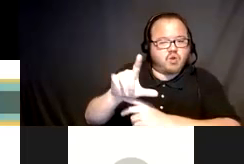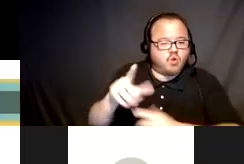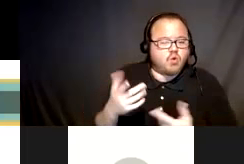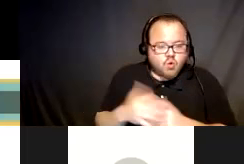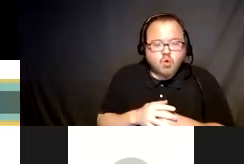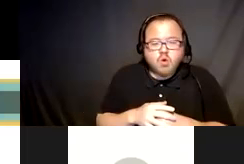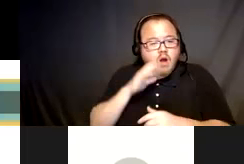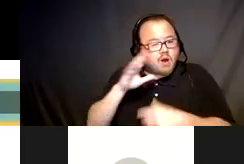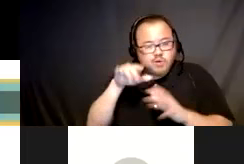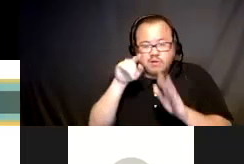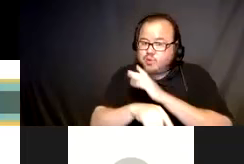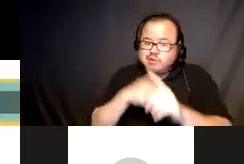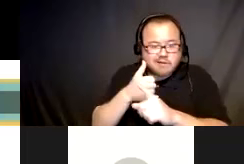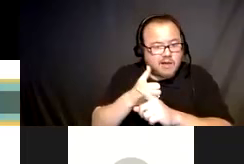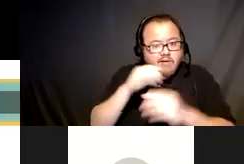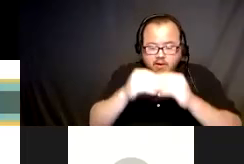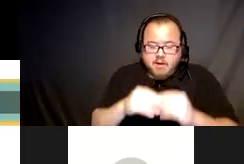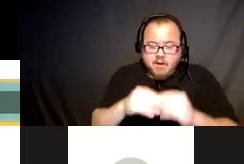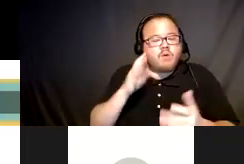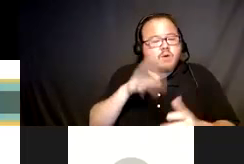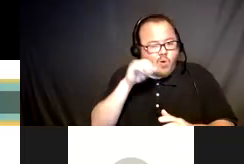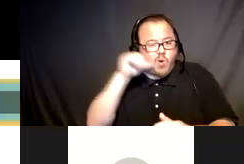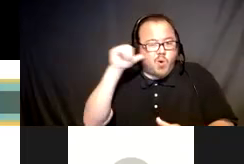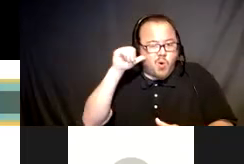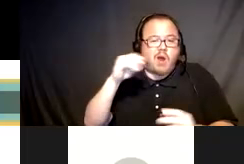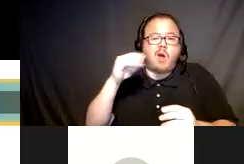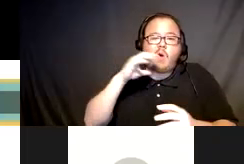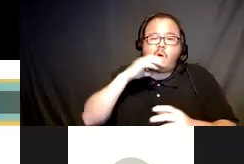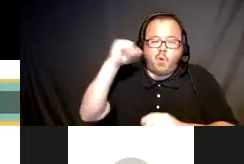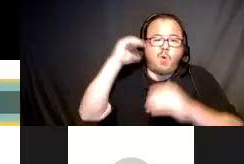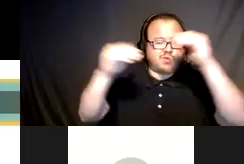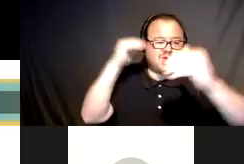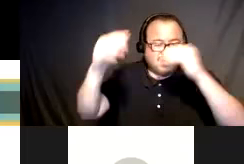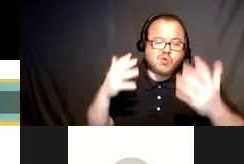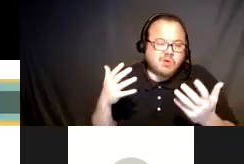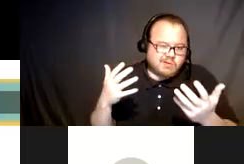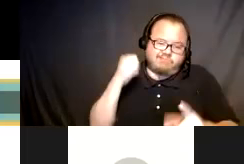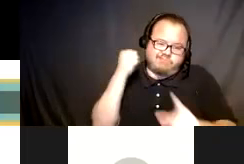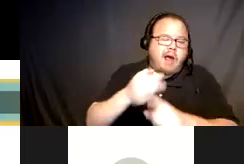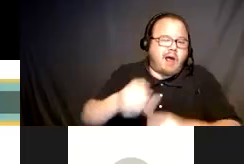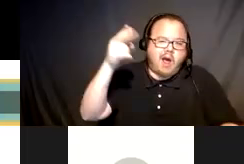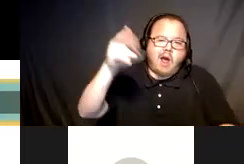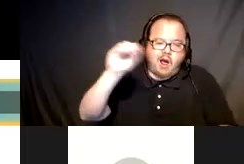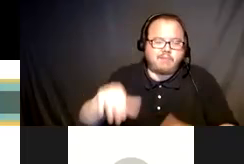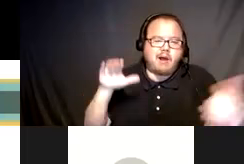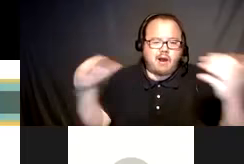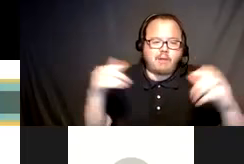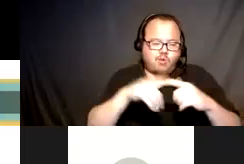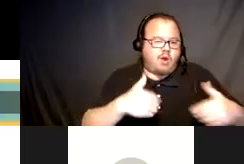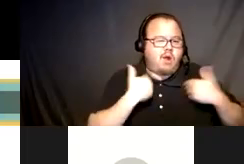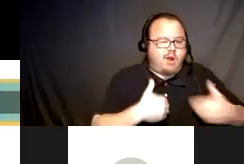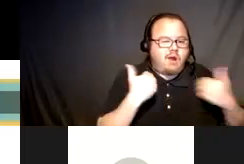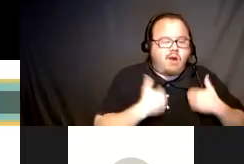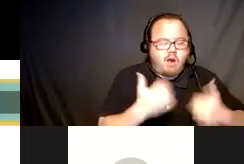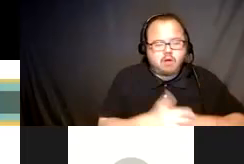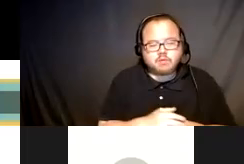is important to note, we do see that our adults and older adult population is impacted at higher percentages versus our youth population.